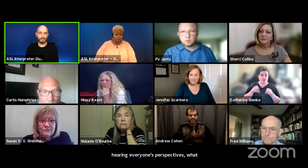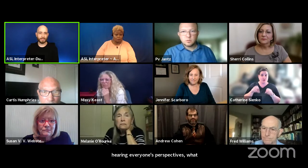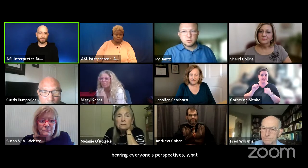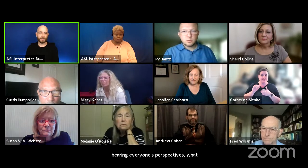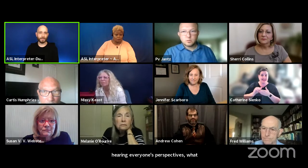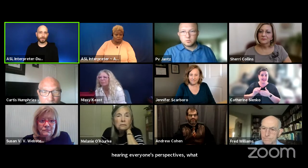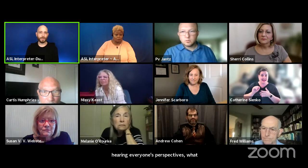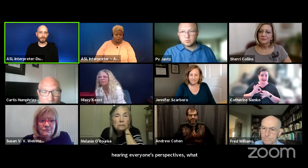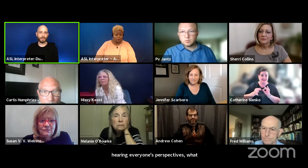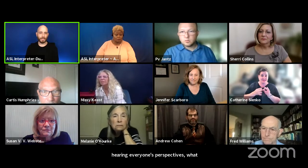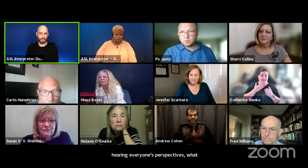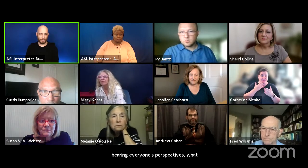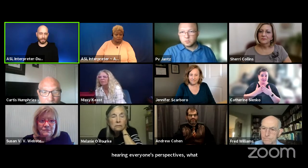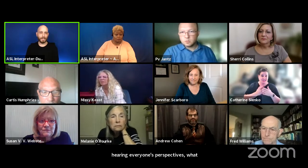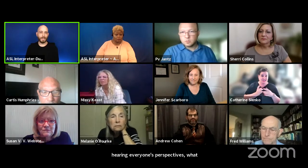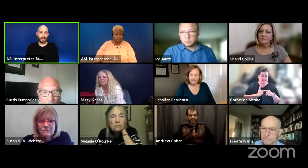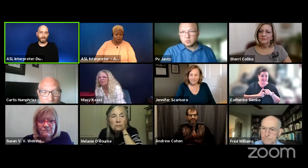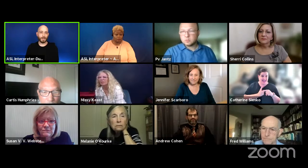And